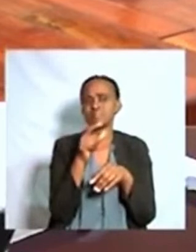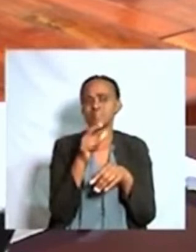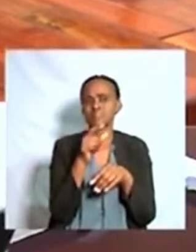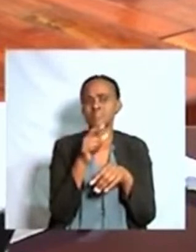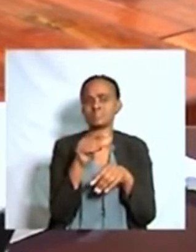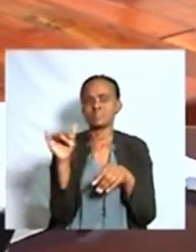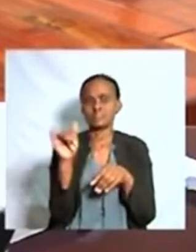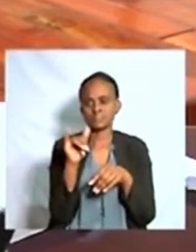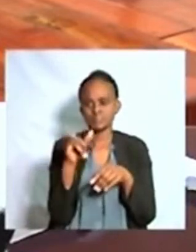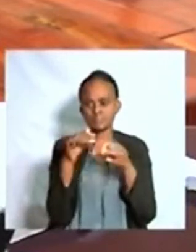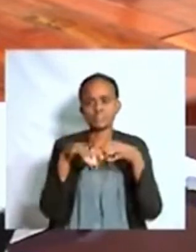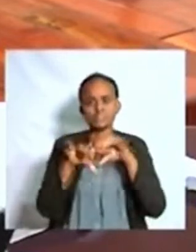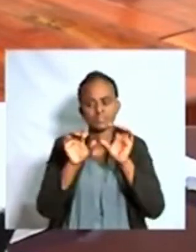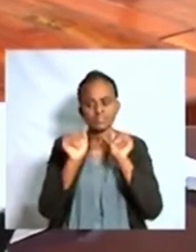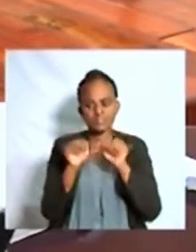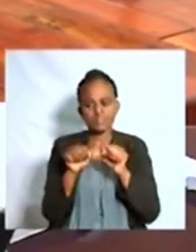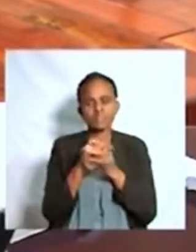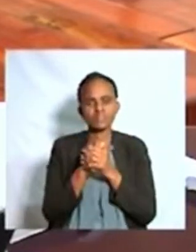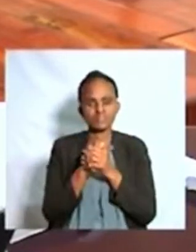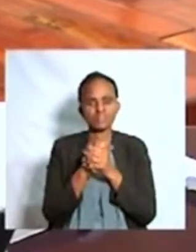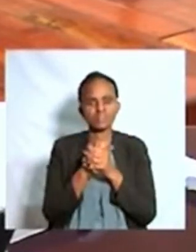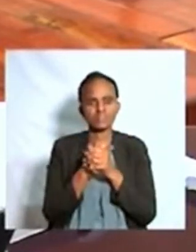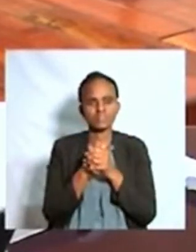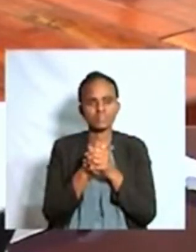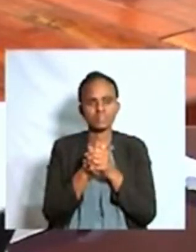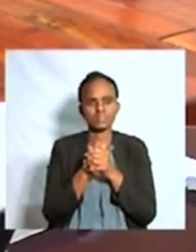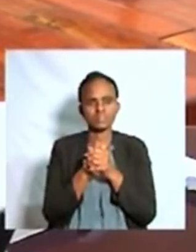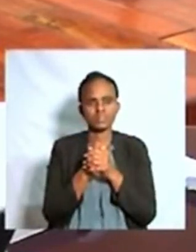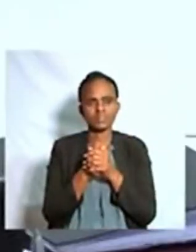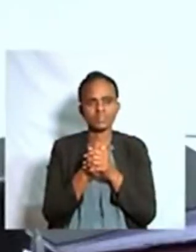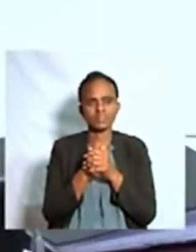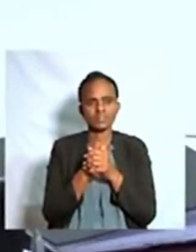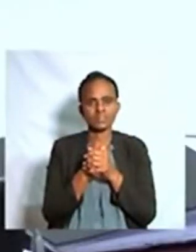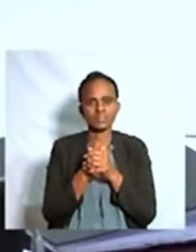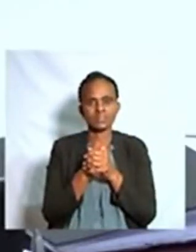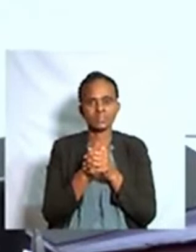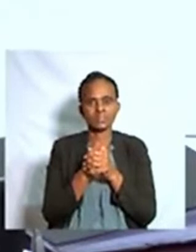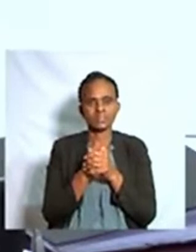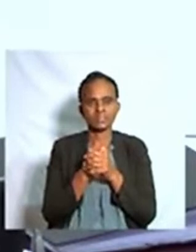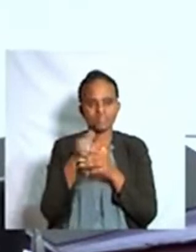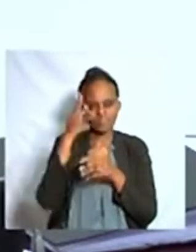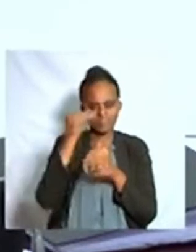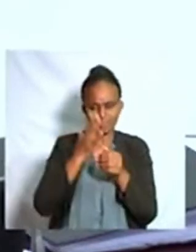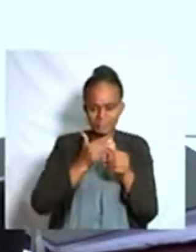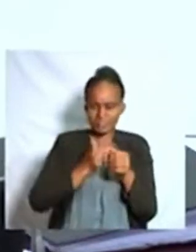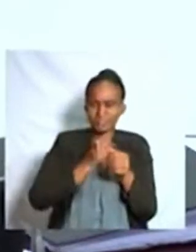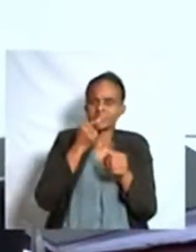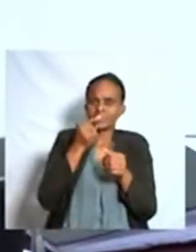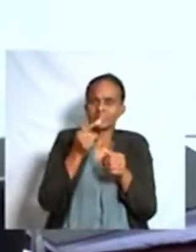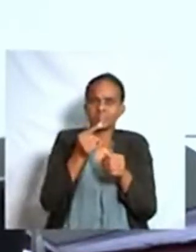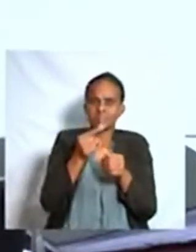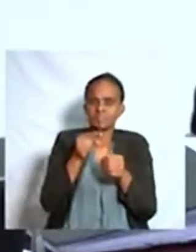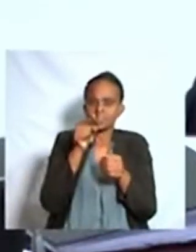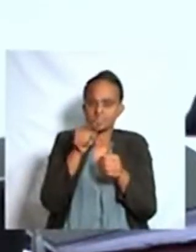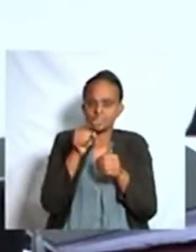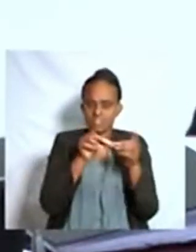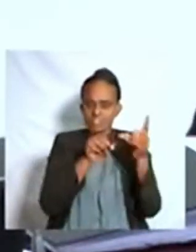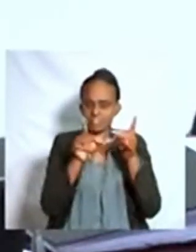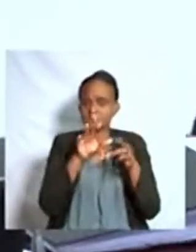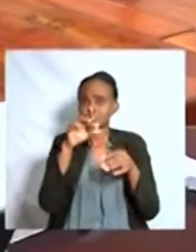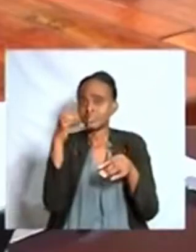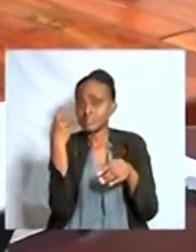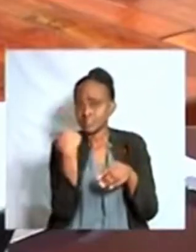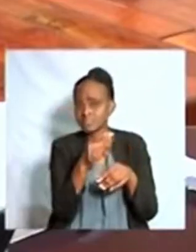Yes, go ahead. Go ahead. That's why I said, let her explain. But you insisted. Please The give me said the director answer. was charged,